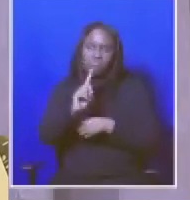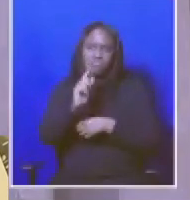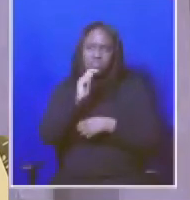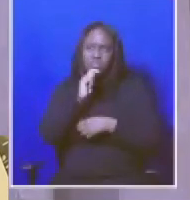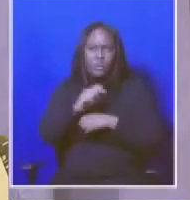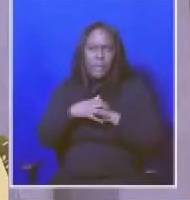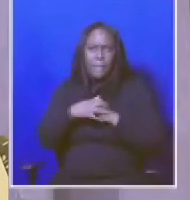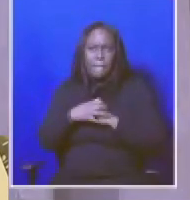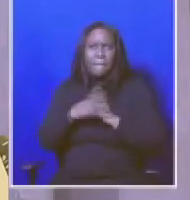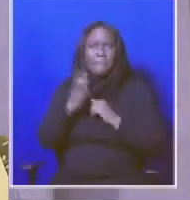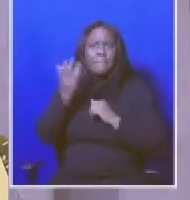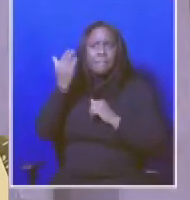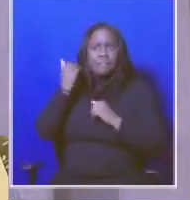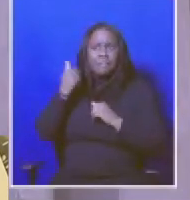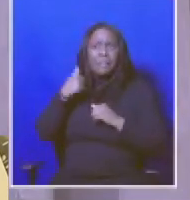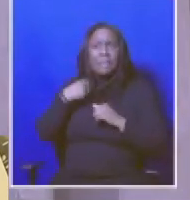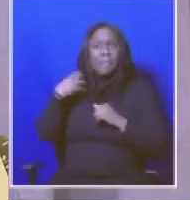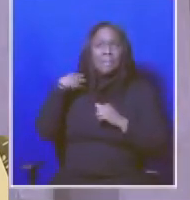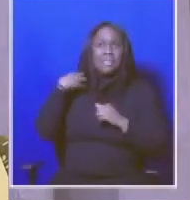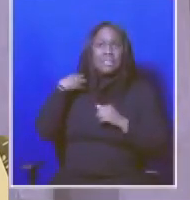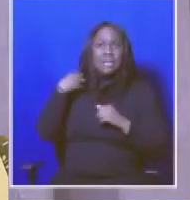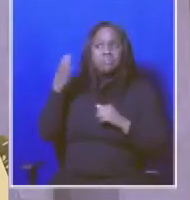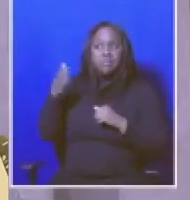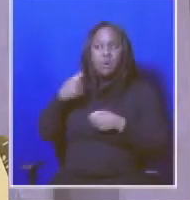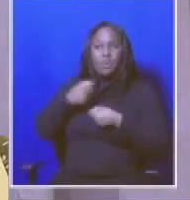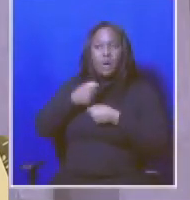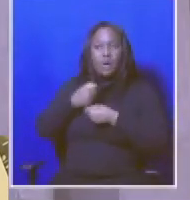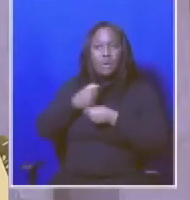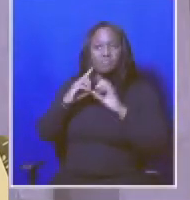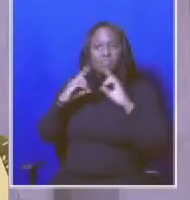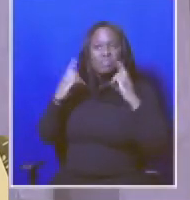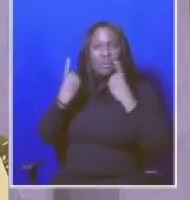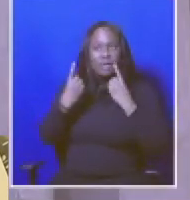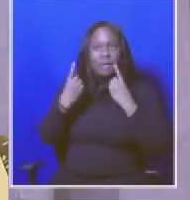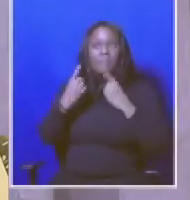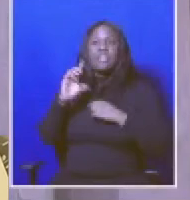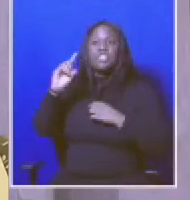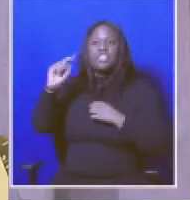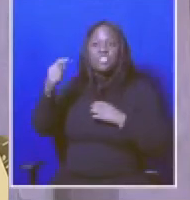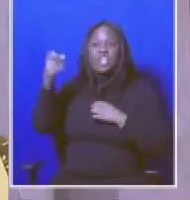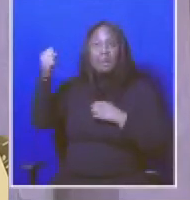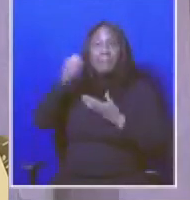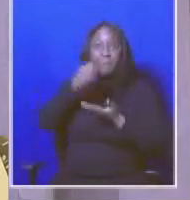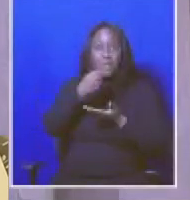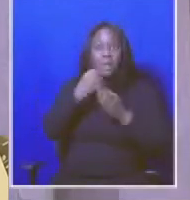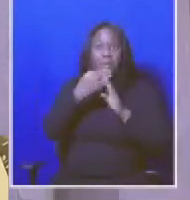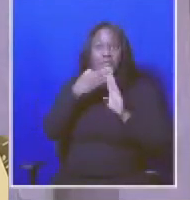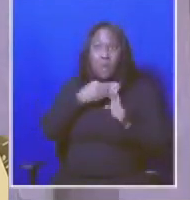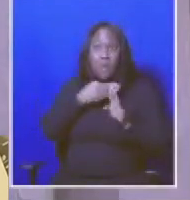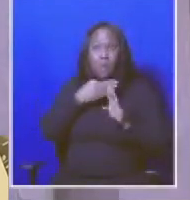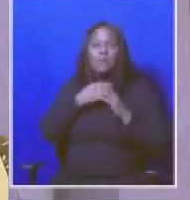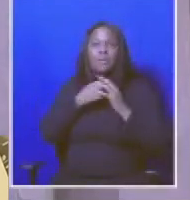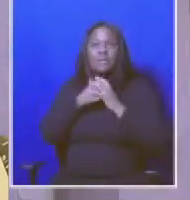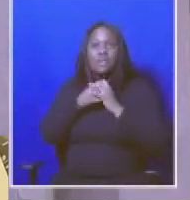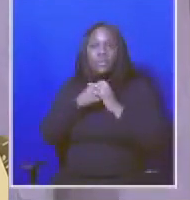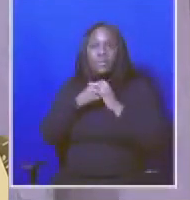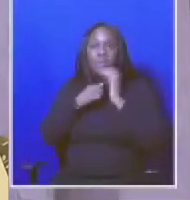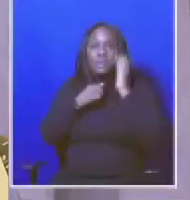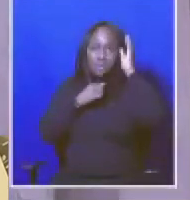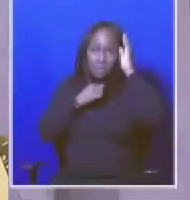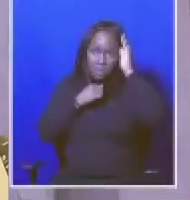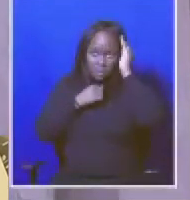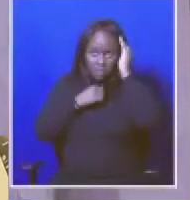when I was a minister in government, before you appoint a DG, because I know we have been accused that we just pick